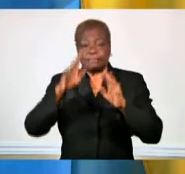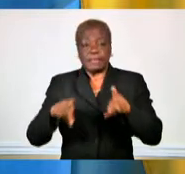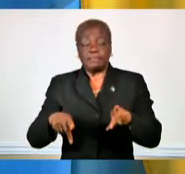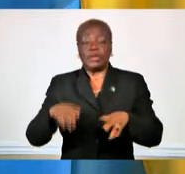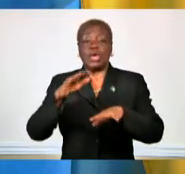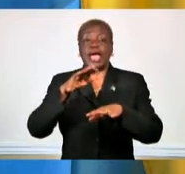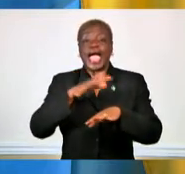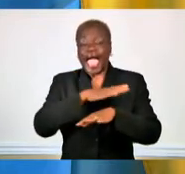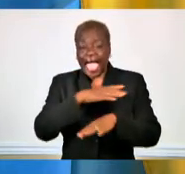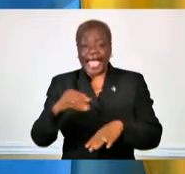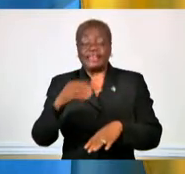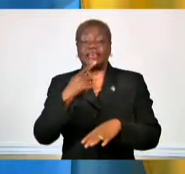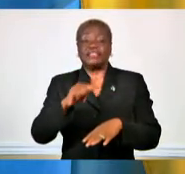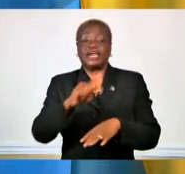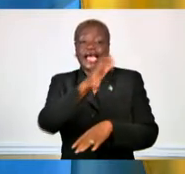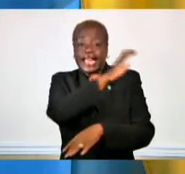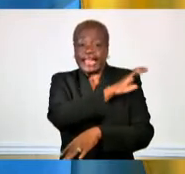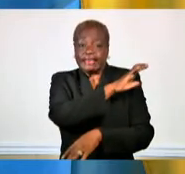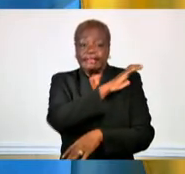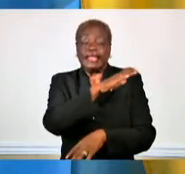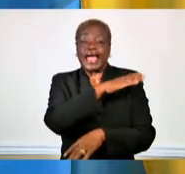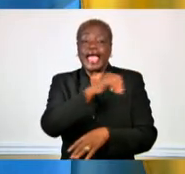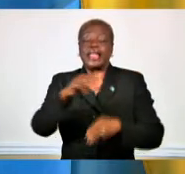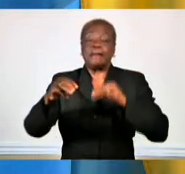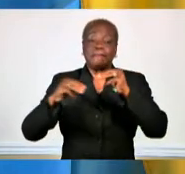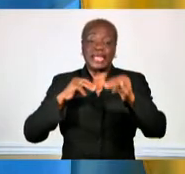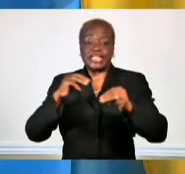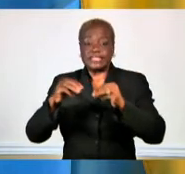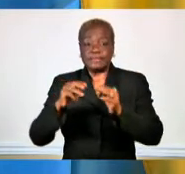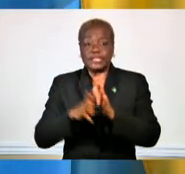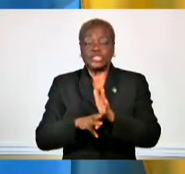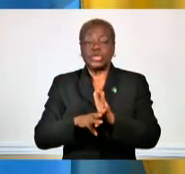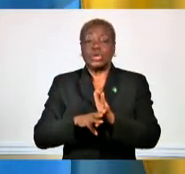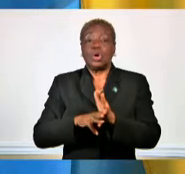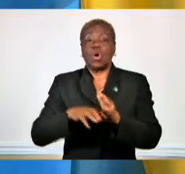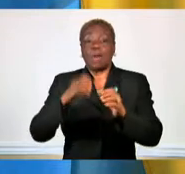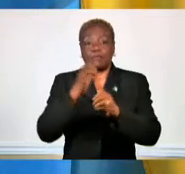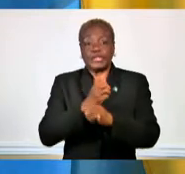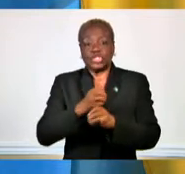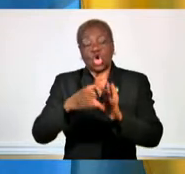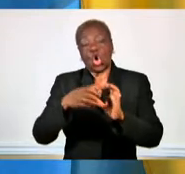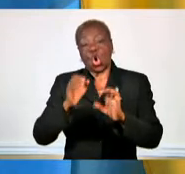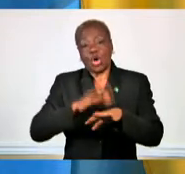and clinical and management operations on other floors.